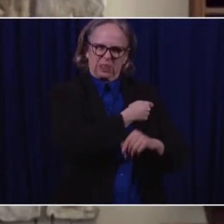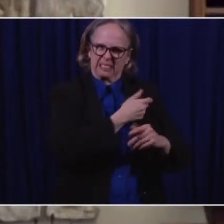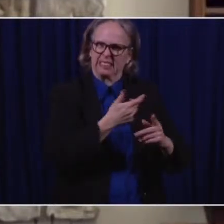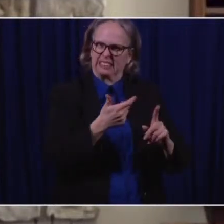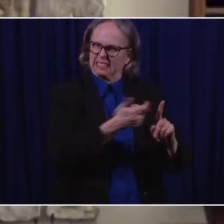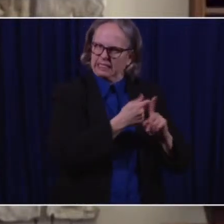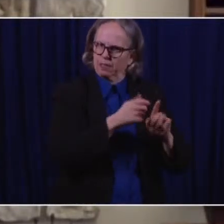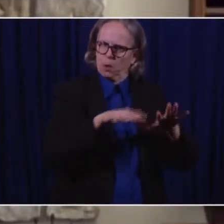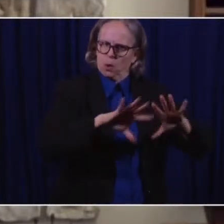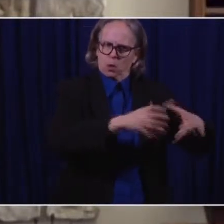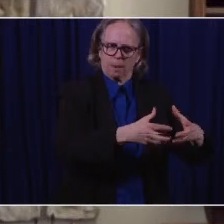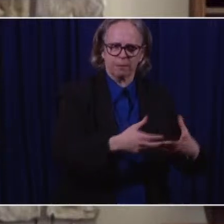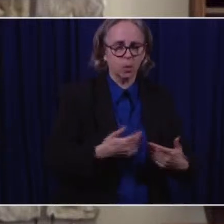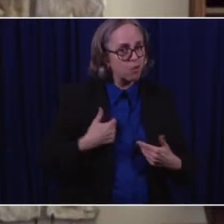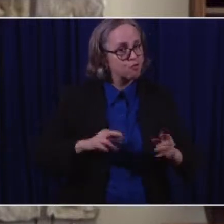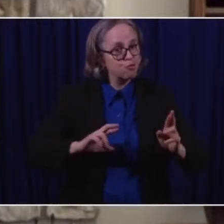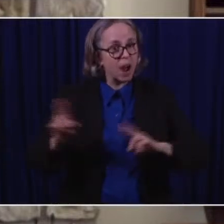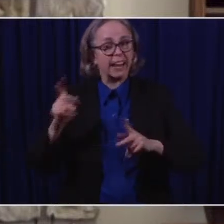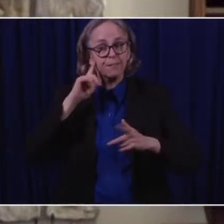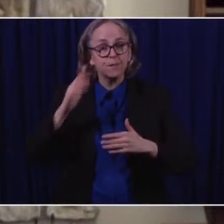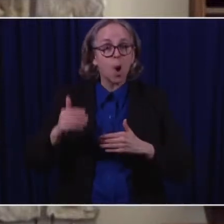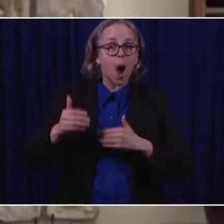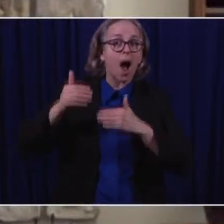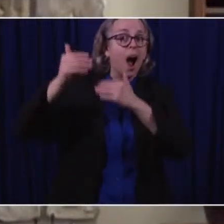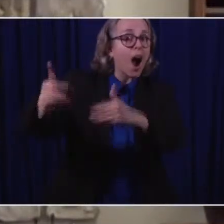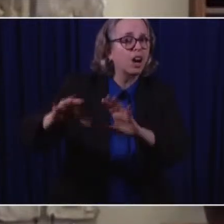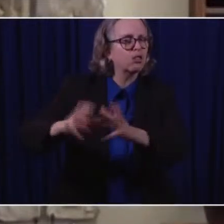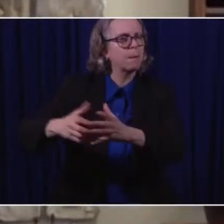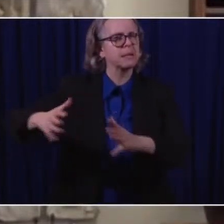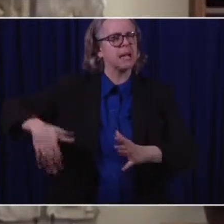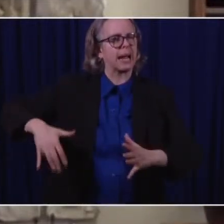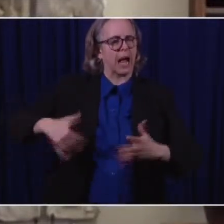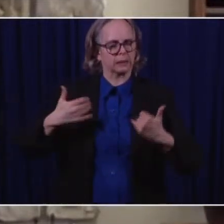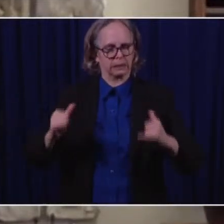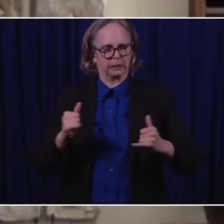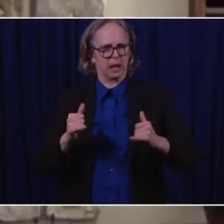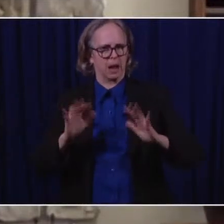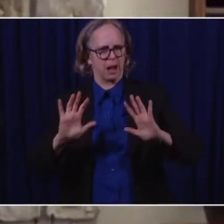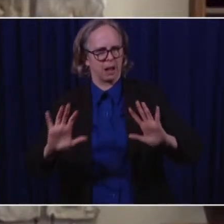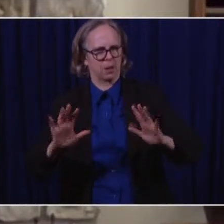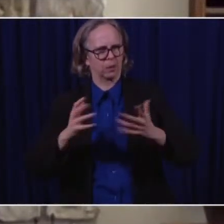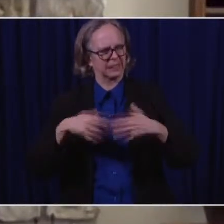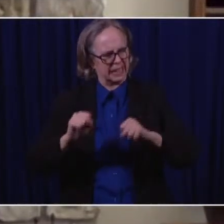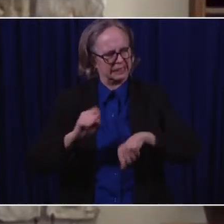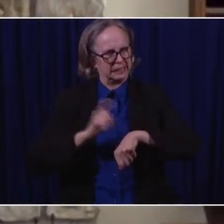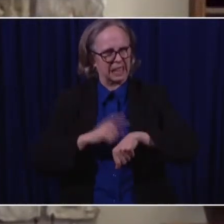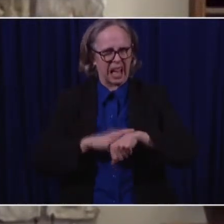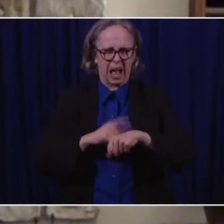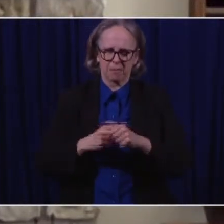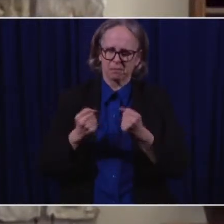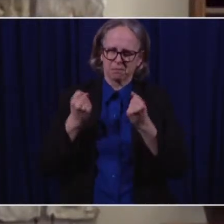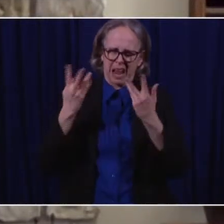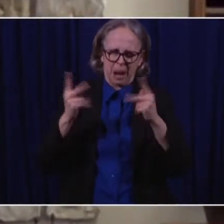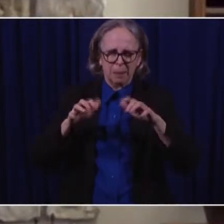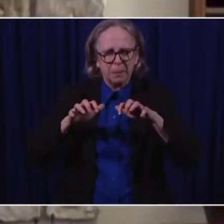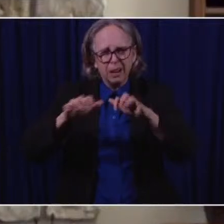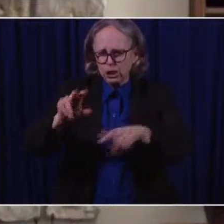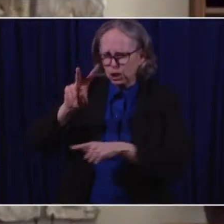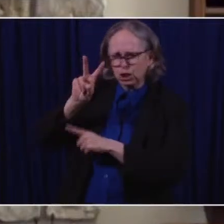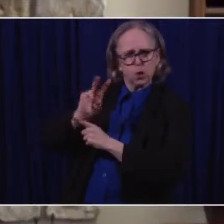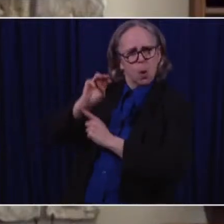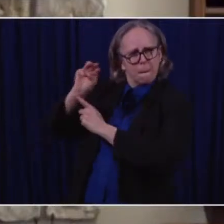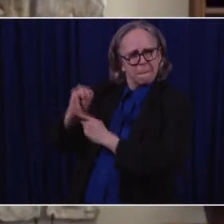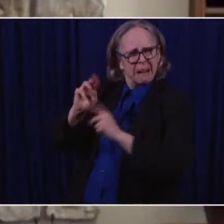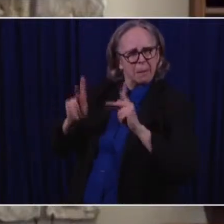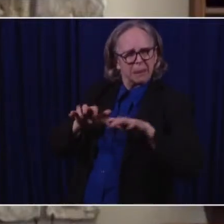long way to go, Jim, before we get, everybody in that 2 million group of people, 65